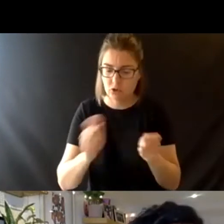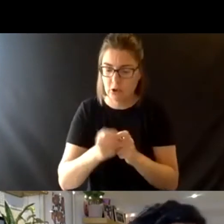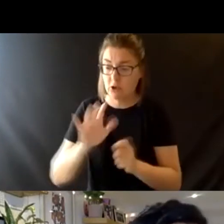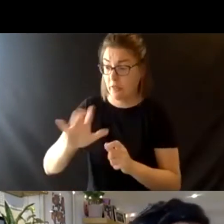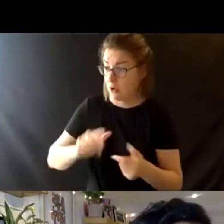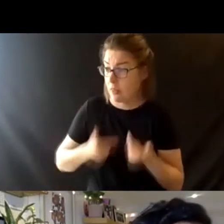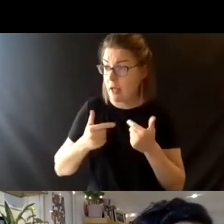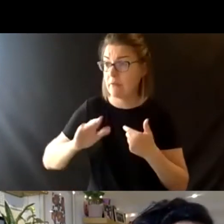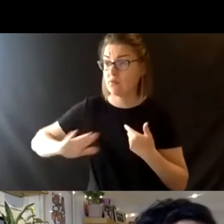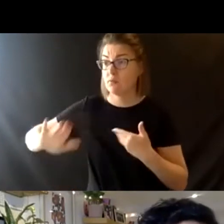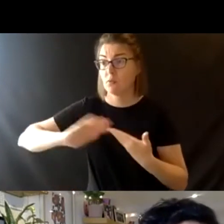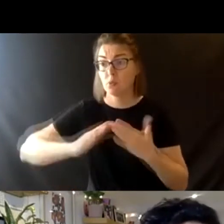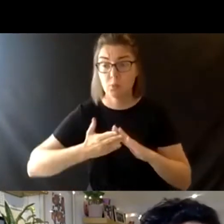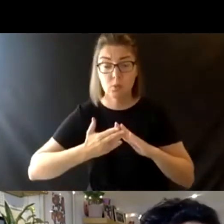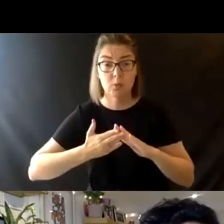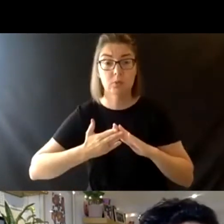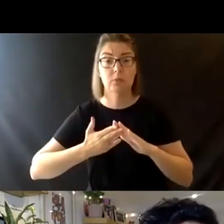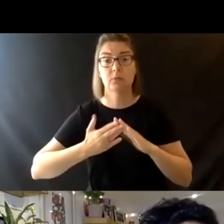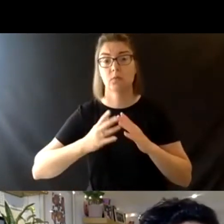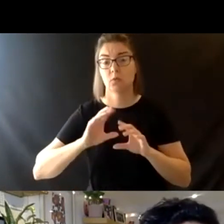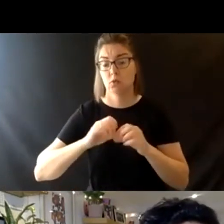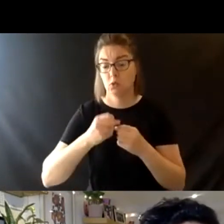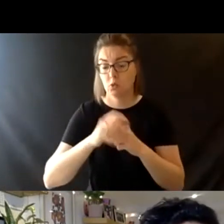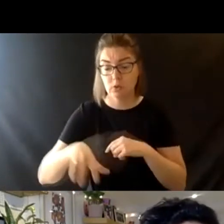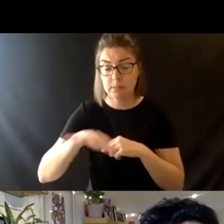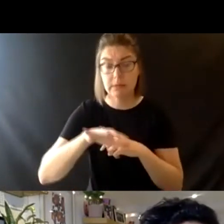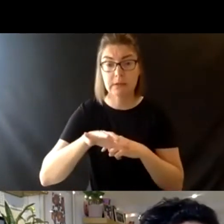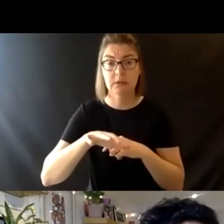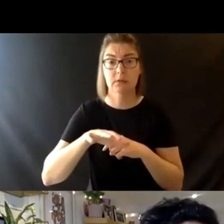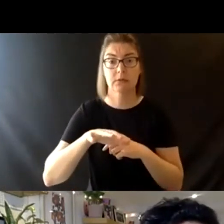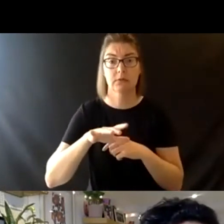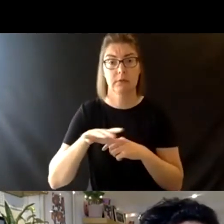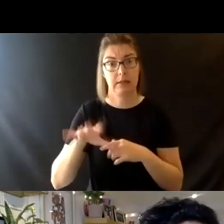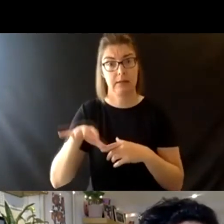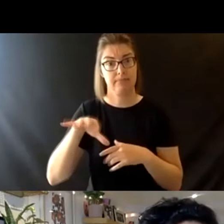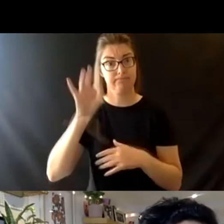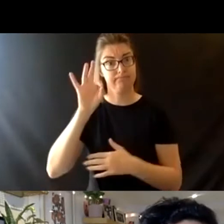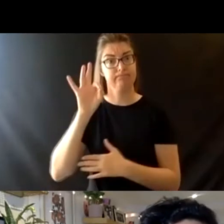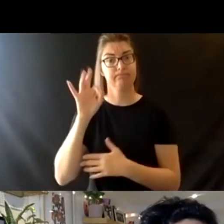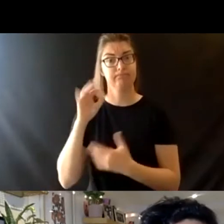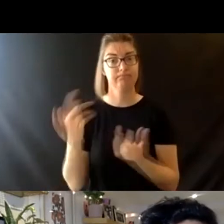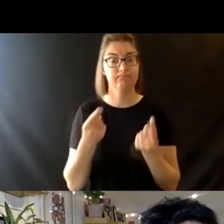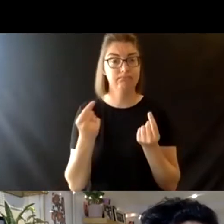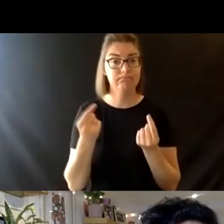in their communities, in social spaces that they find themselves?